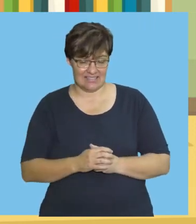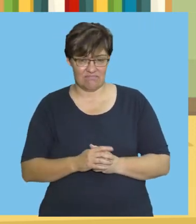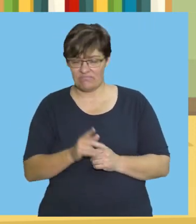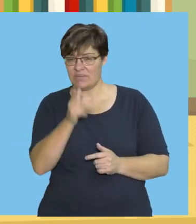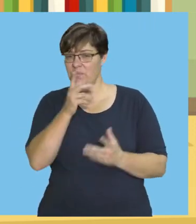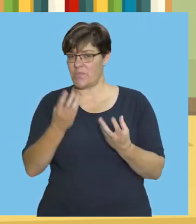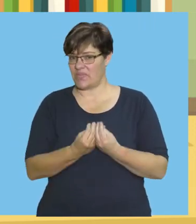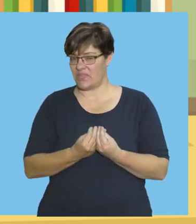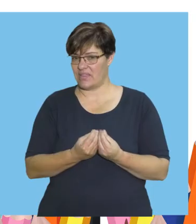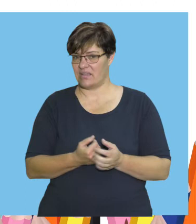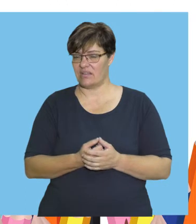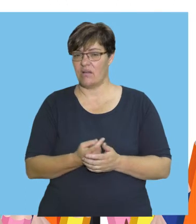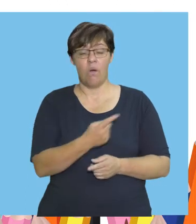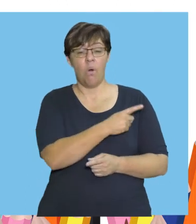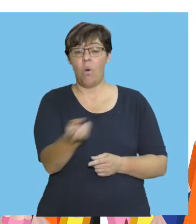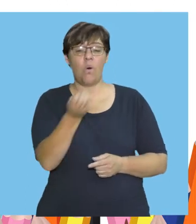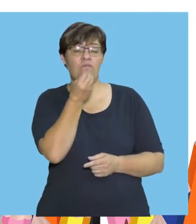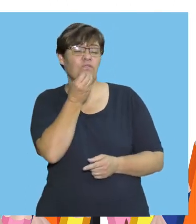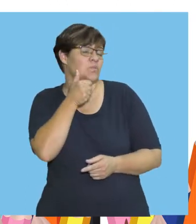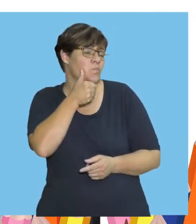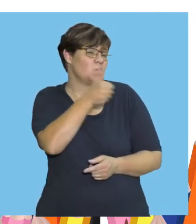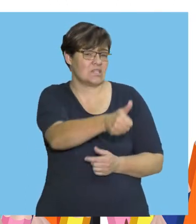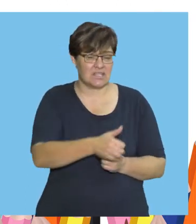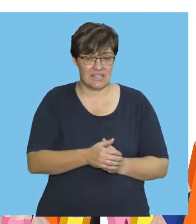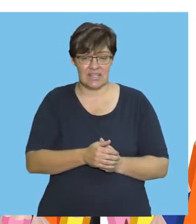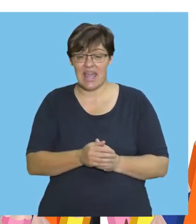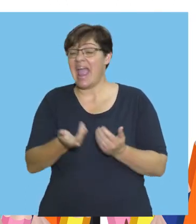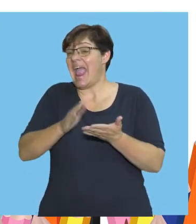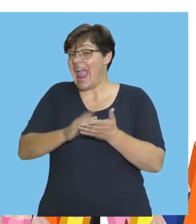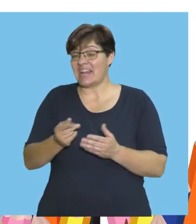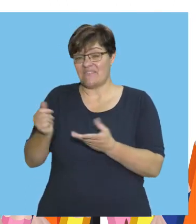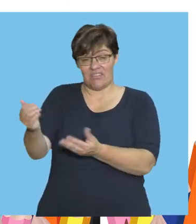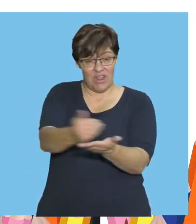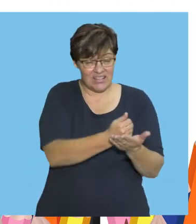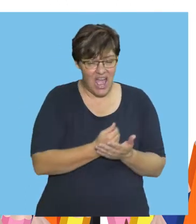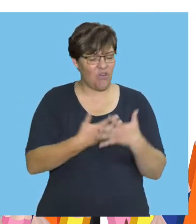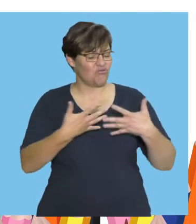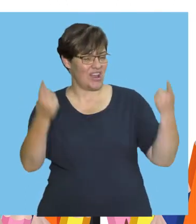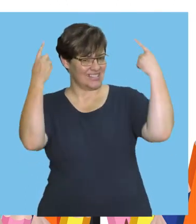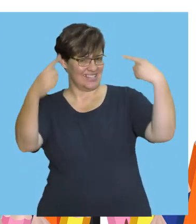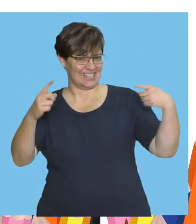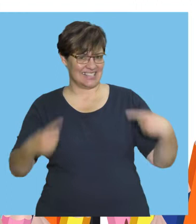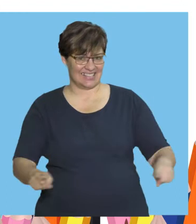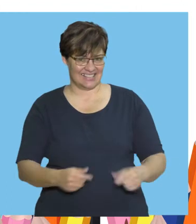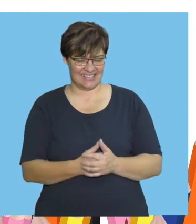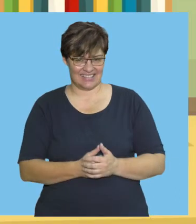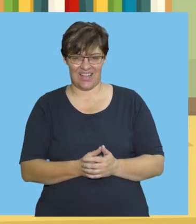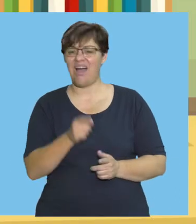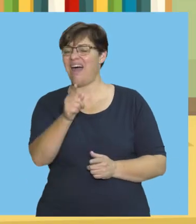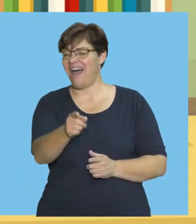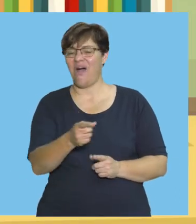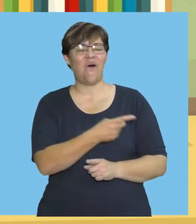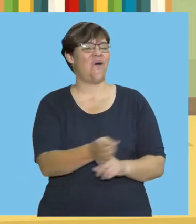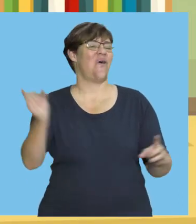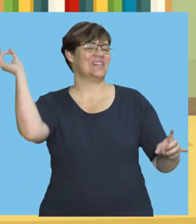me. All the food was delicious and the fundraiser was a great success. You